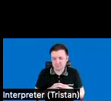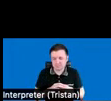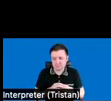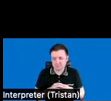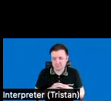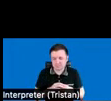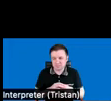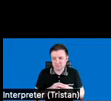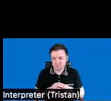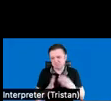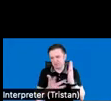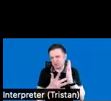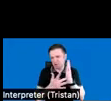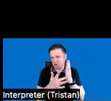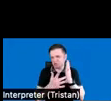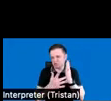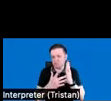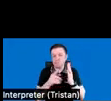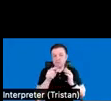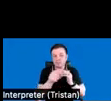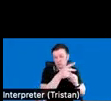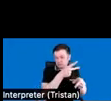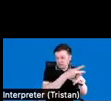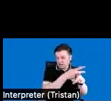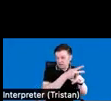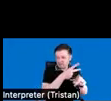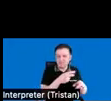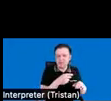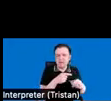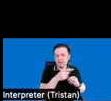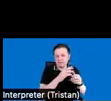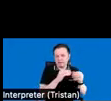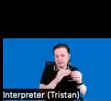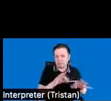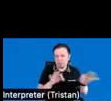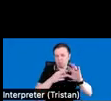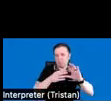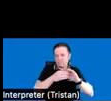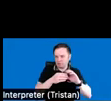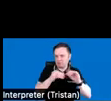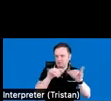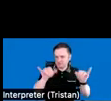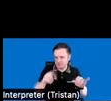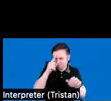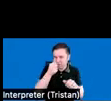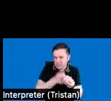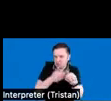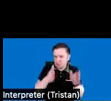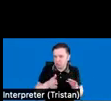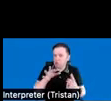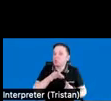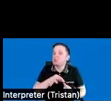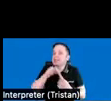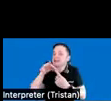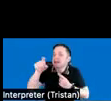In terms of technology, caregivers talked about the importance of matching the systems to the specific needs of each unique person, rather than